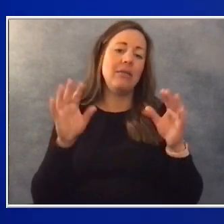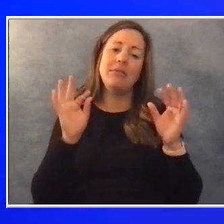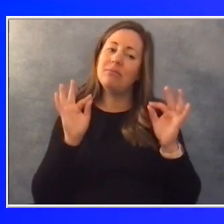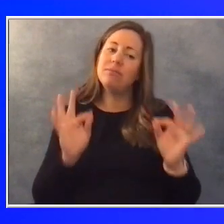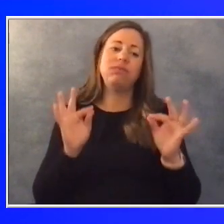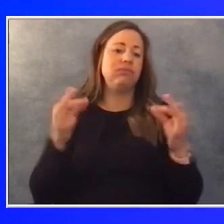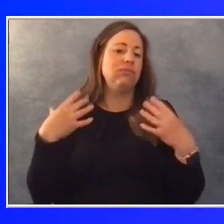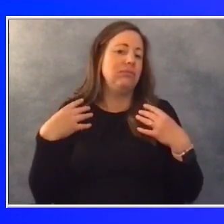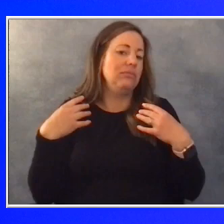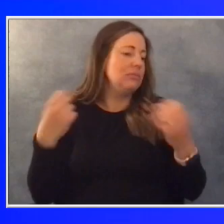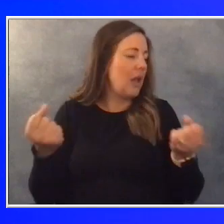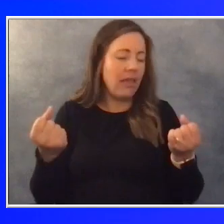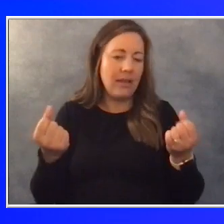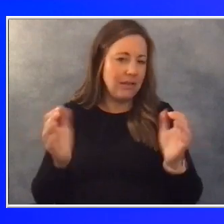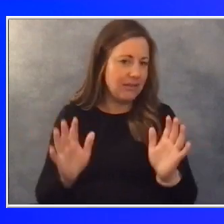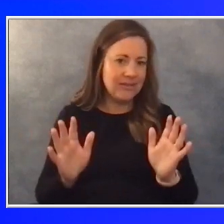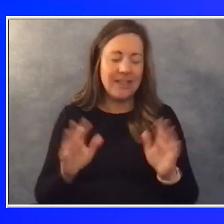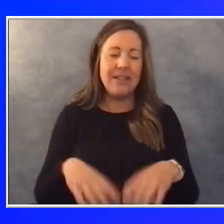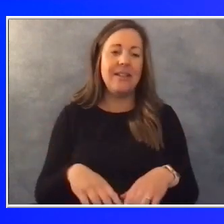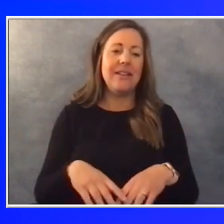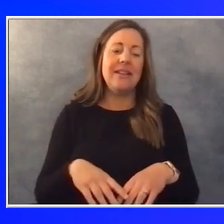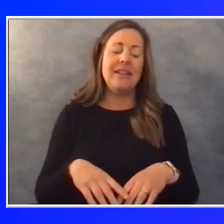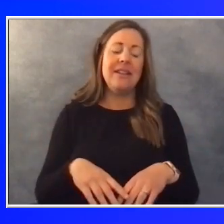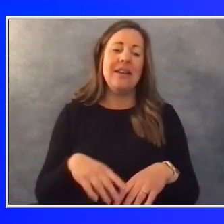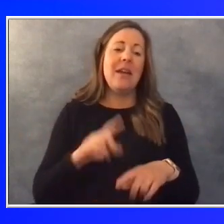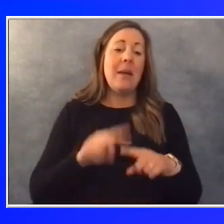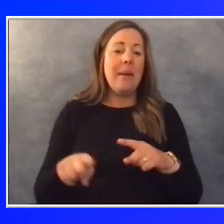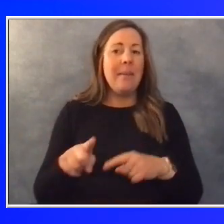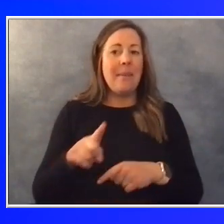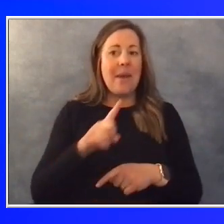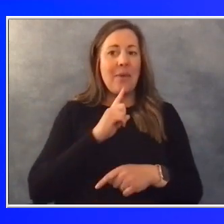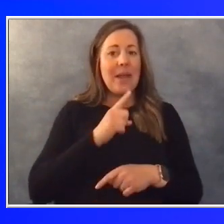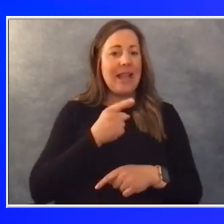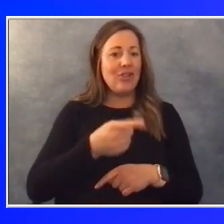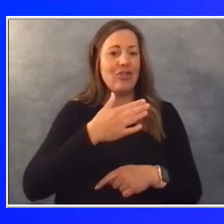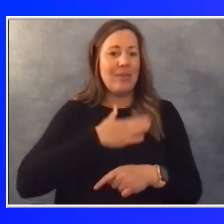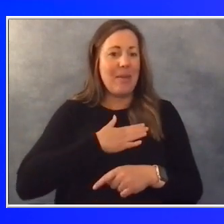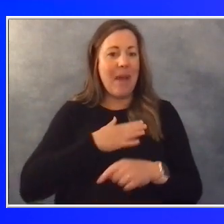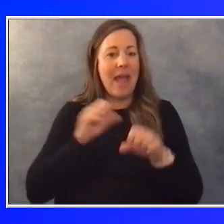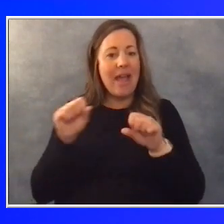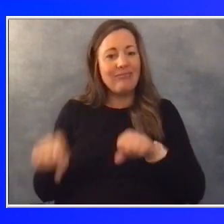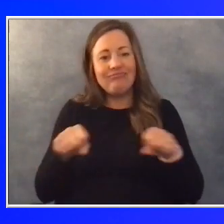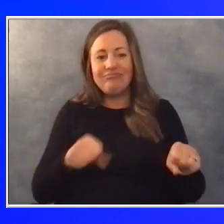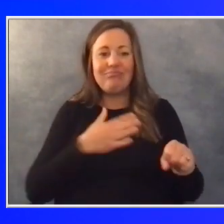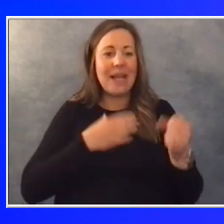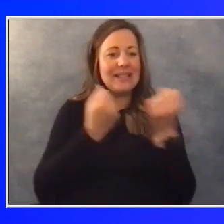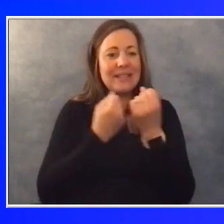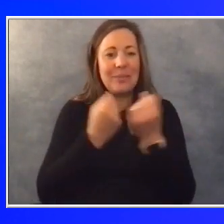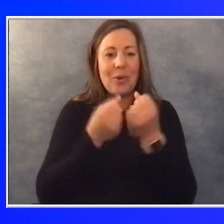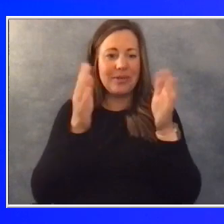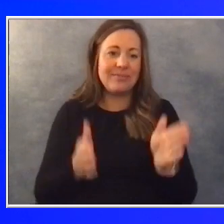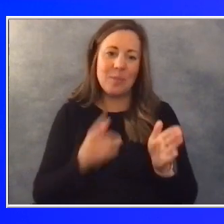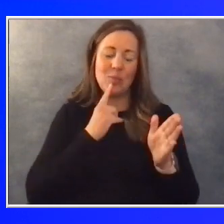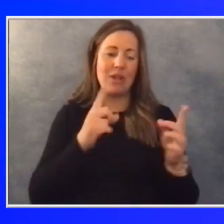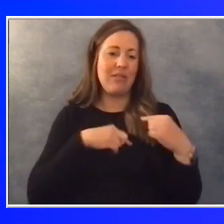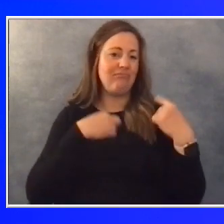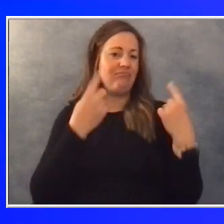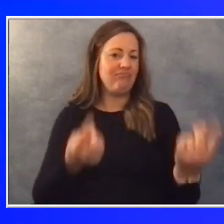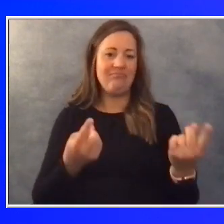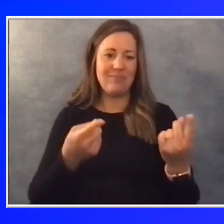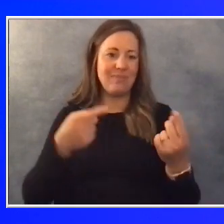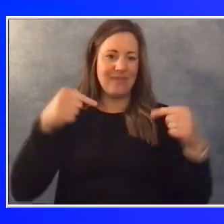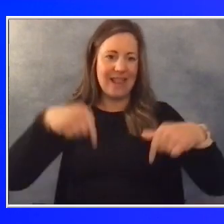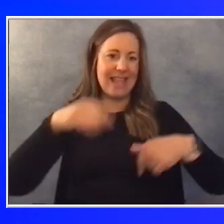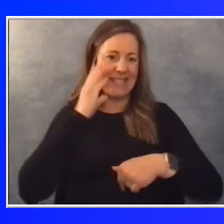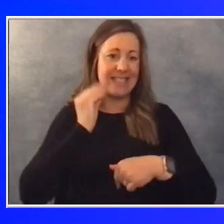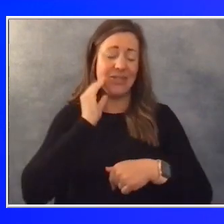way, and but she has been my cheerleader the whole way through this, and such a